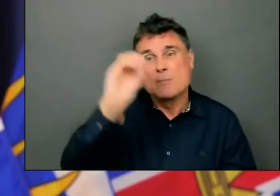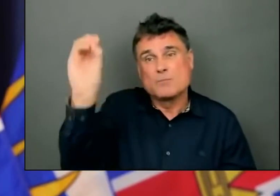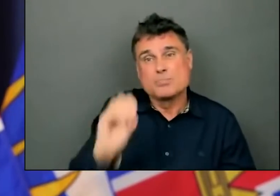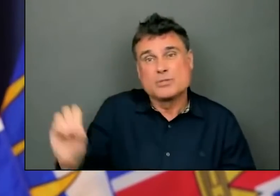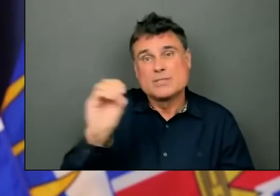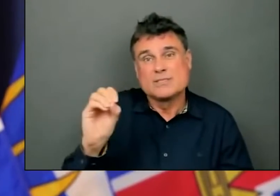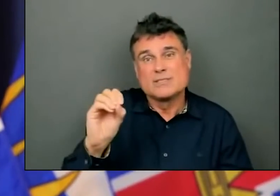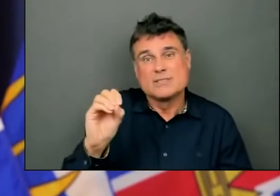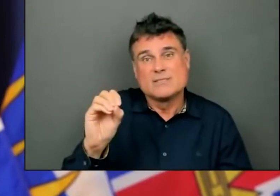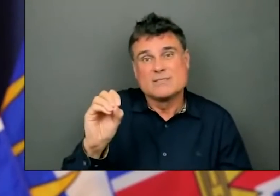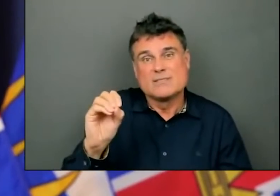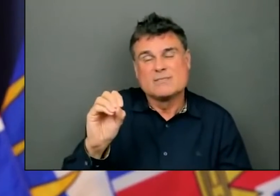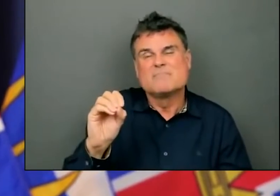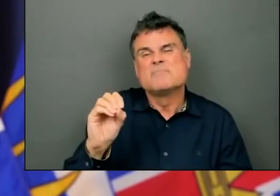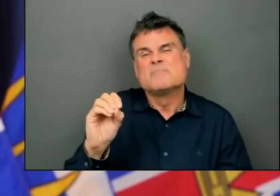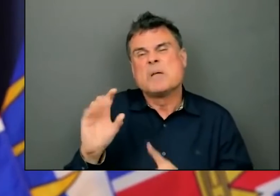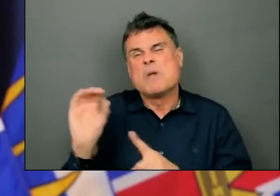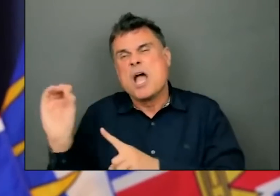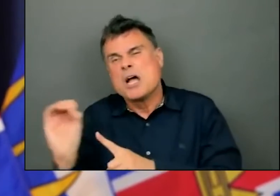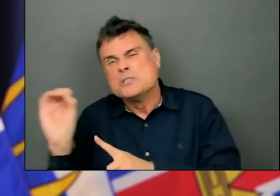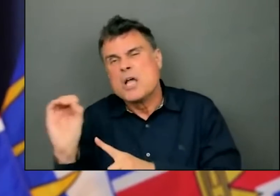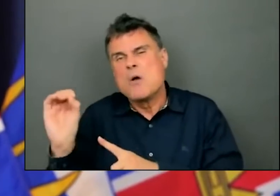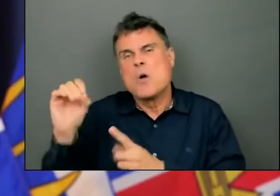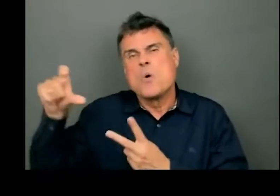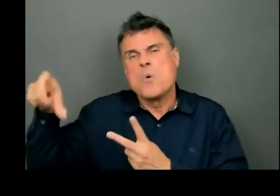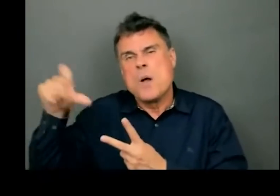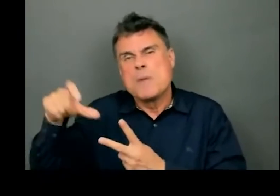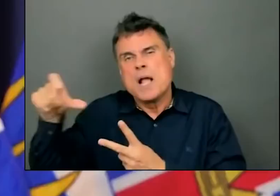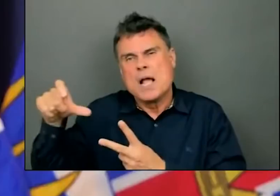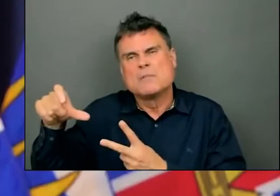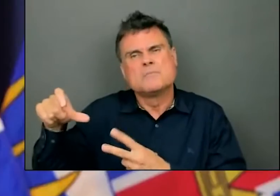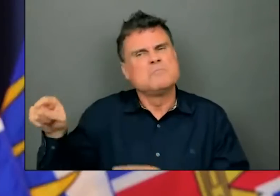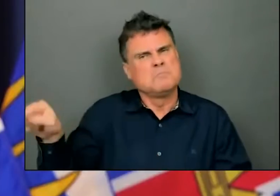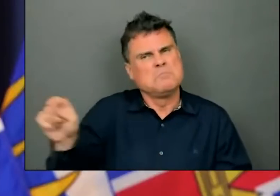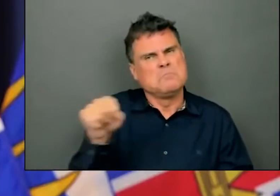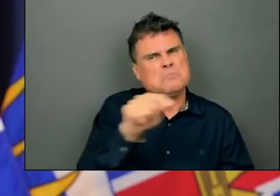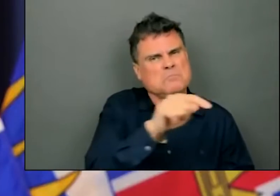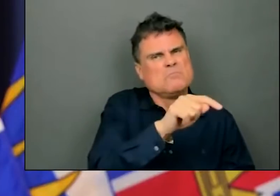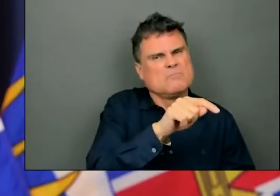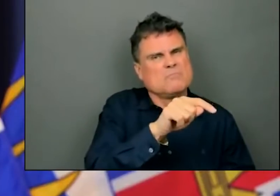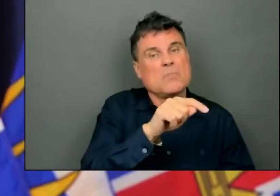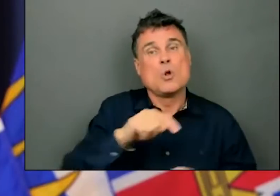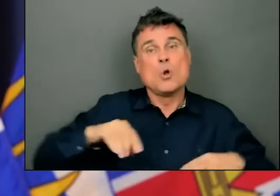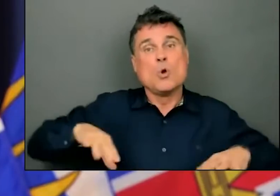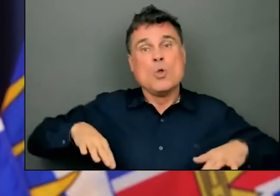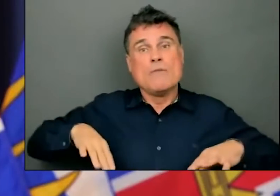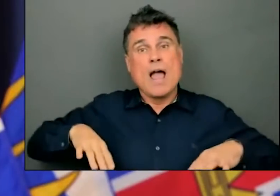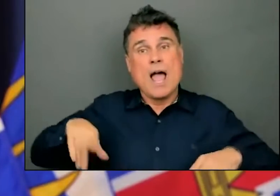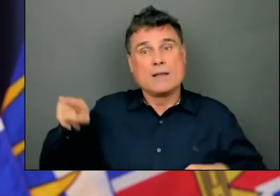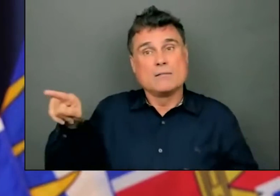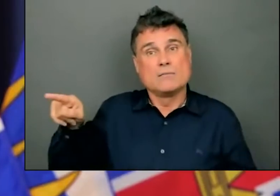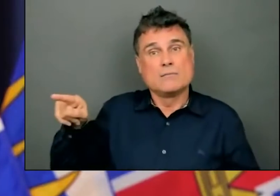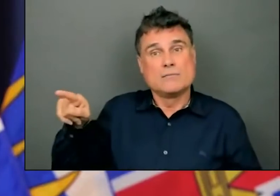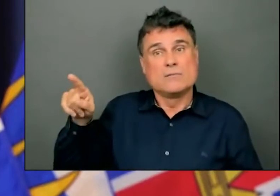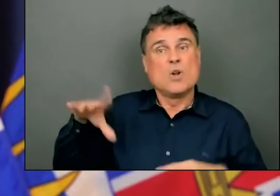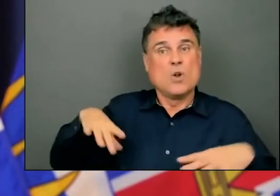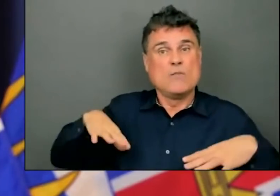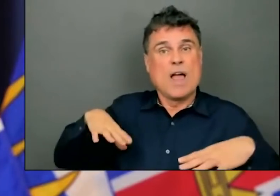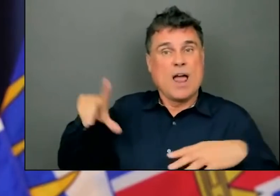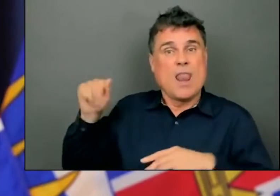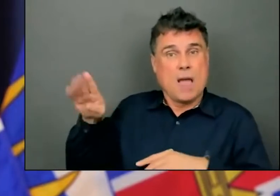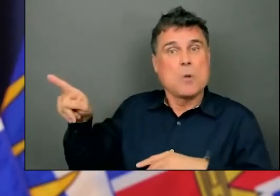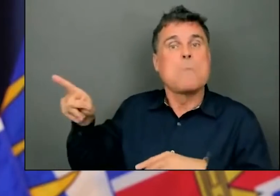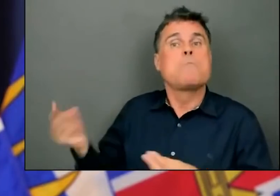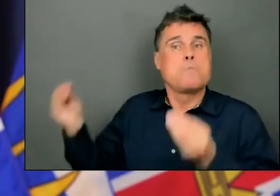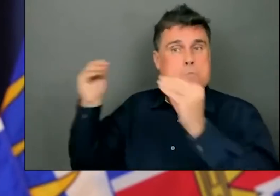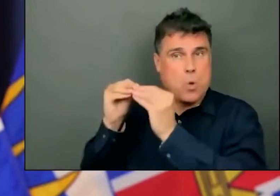and most of the provinces across the country, with the exception of Labrador, where they have overall much higher